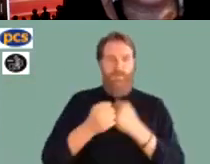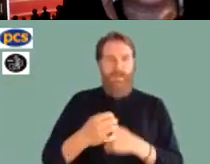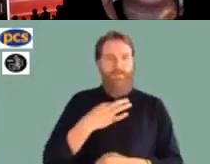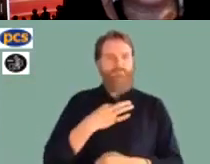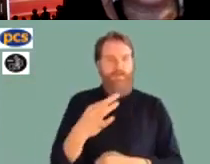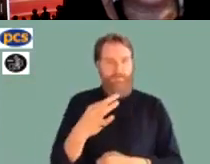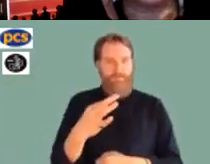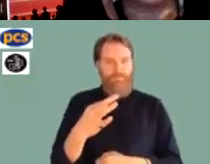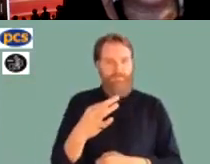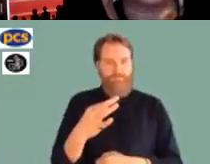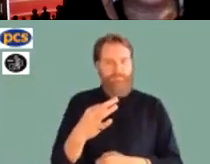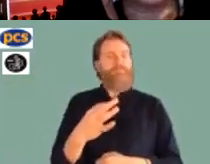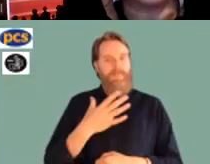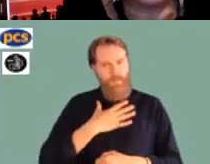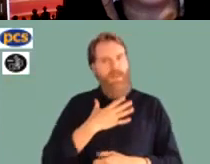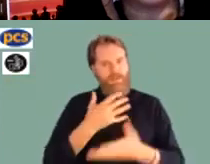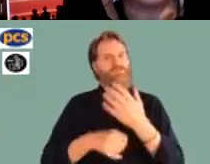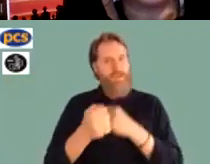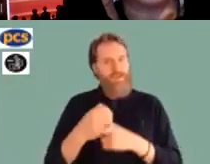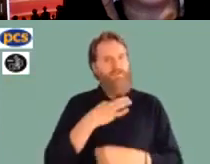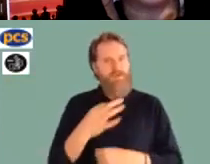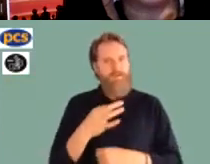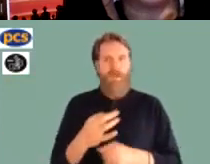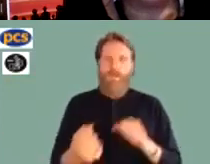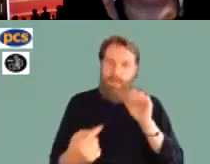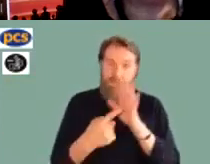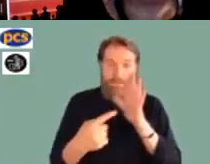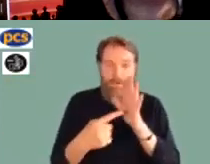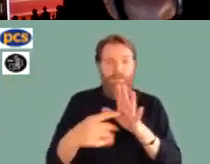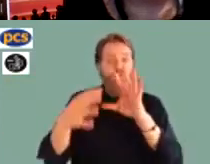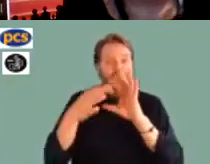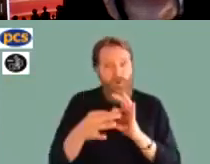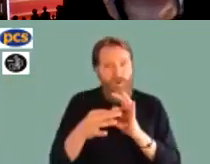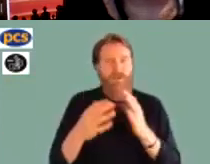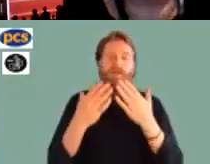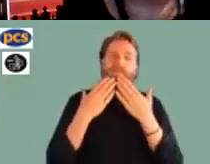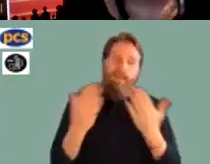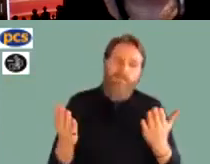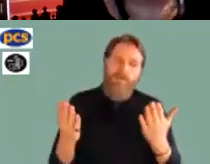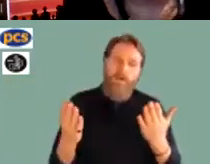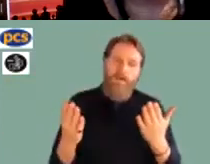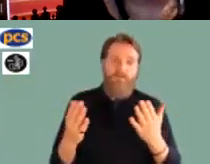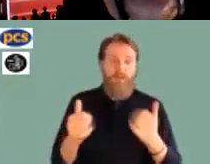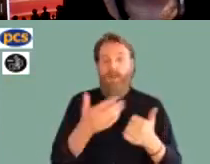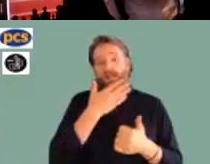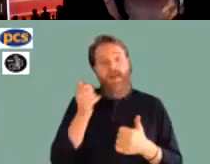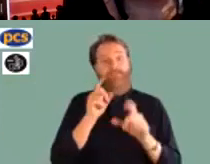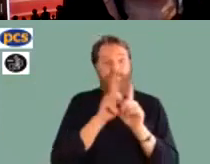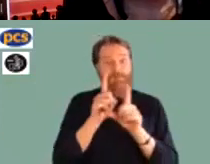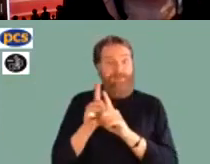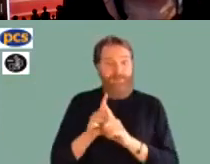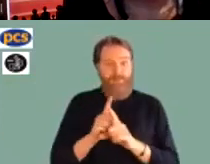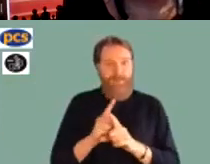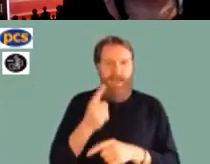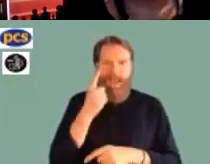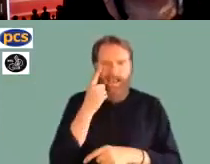thing. Get involved in PCS. And thank you so much, everyone, for the opportunity to meet you all. I can see some of you and I can't see some of you,